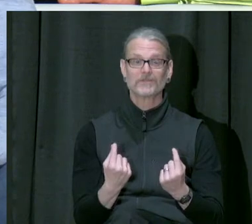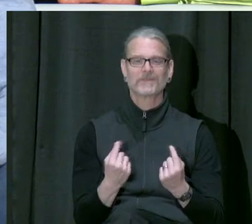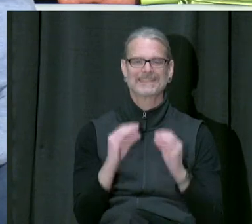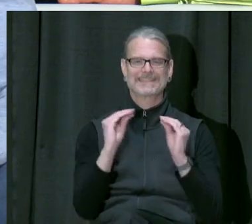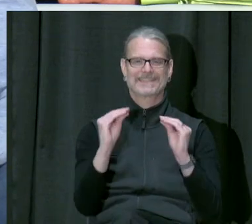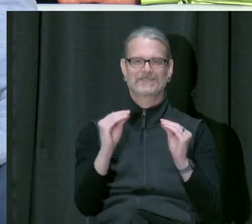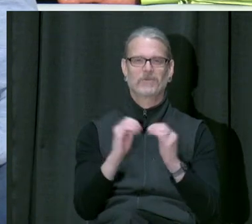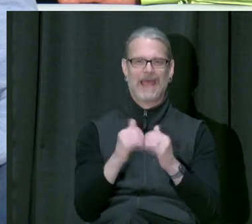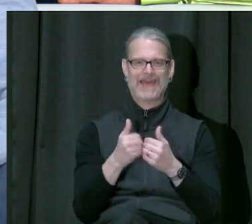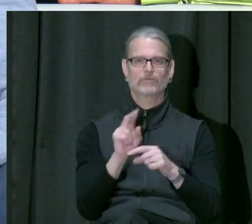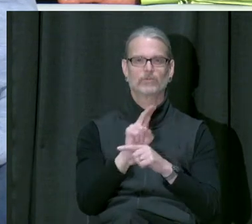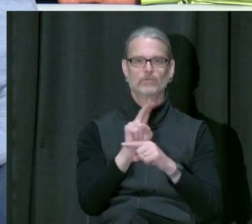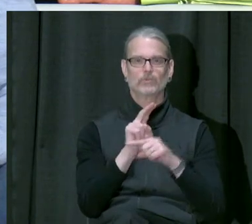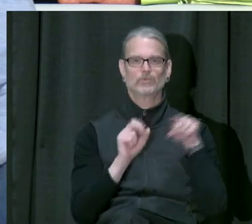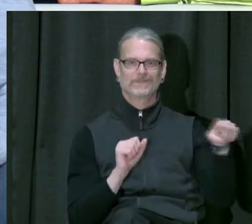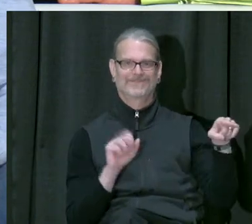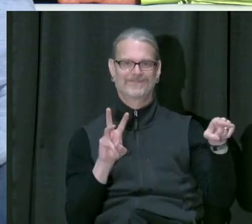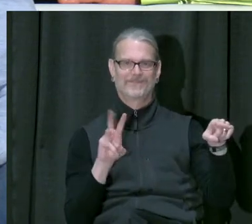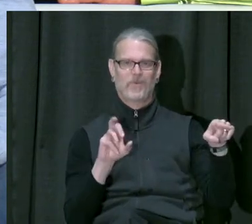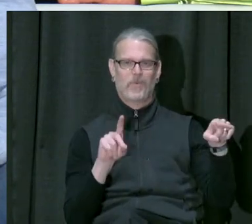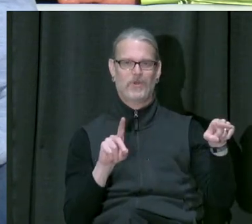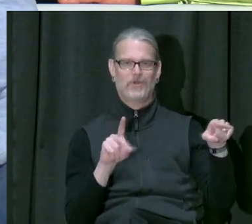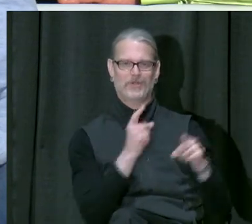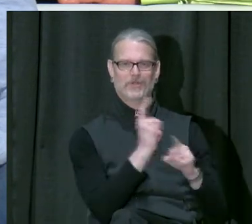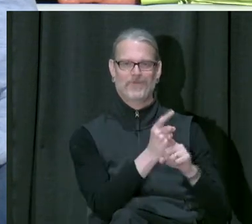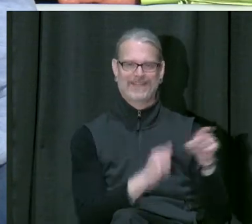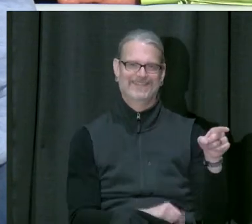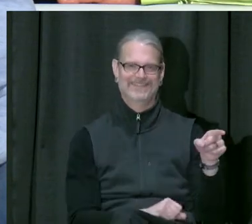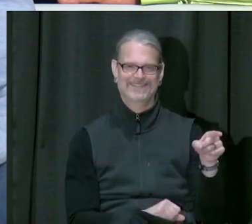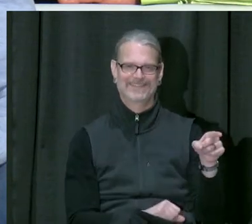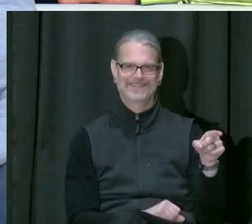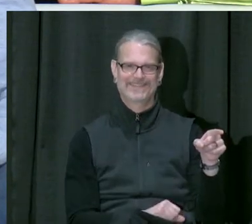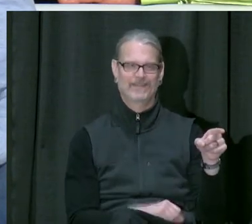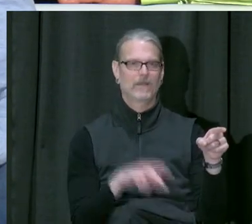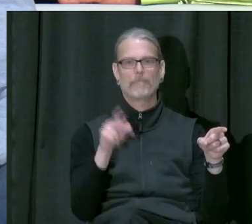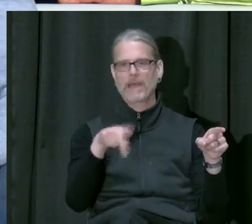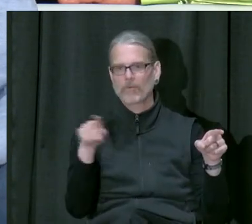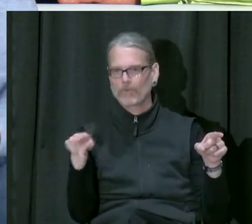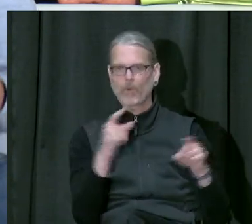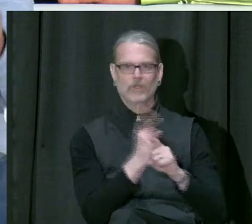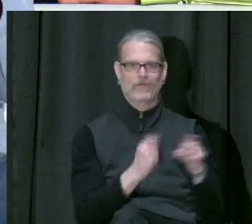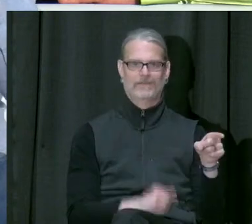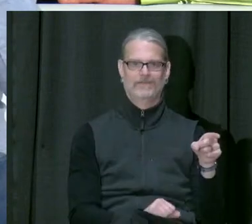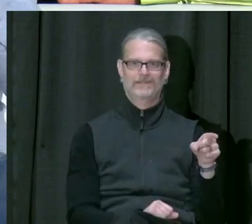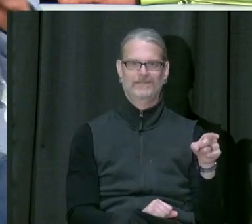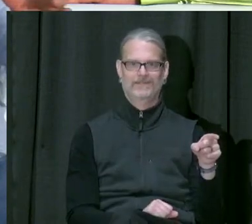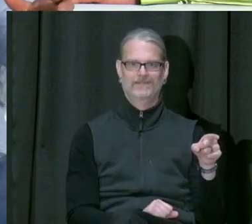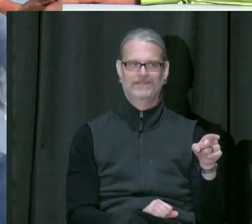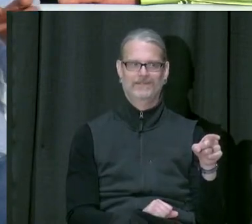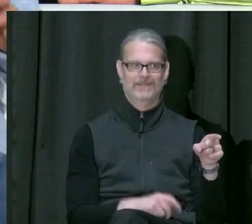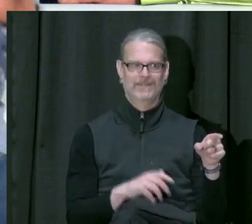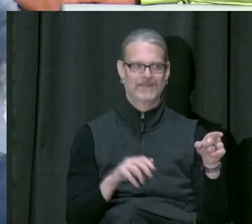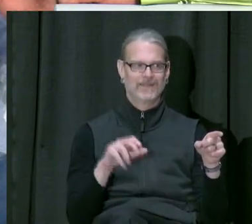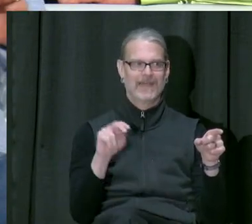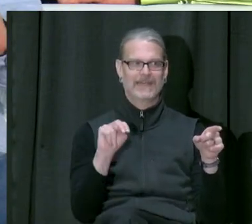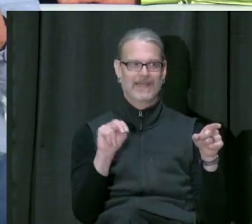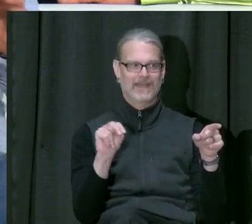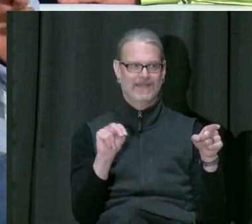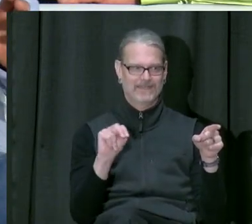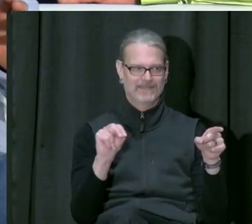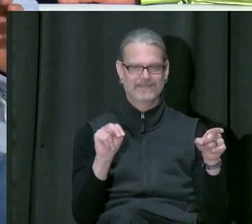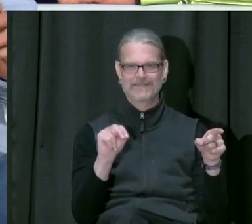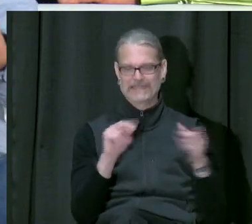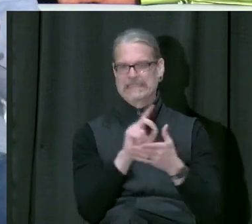Word correctly, or InDesign correctly, or PowerPoint correctly. Because what most people do, Word